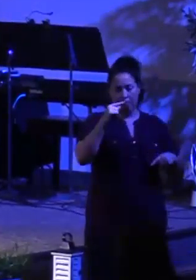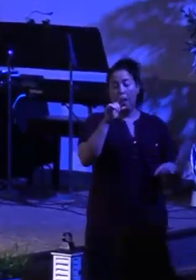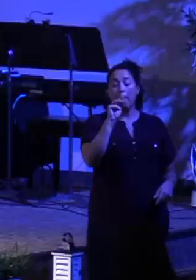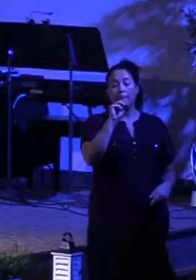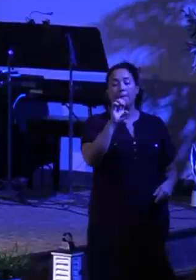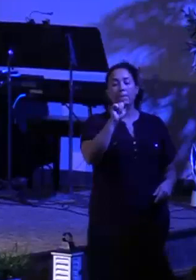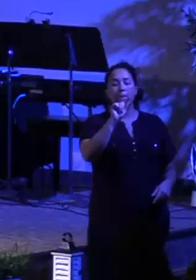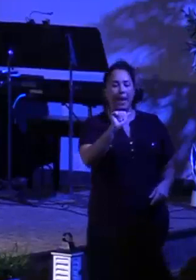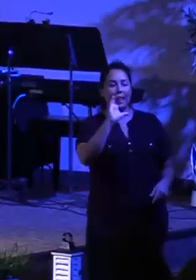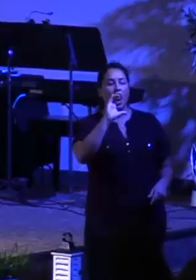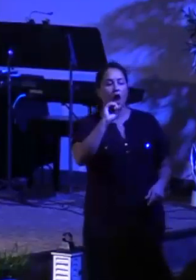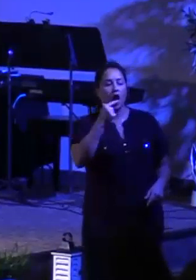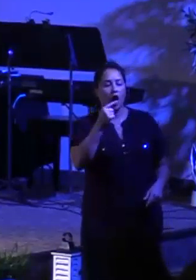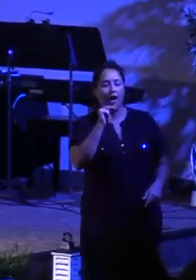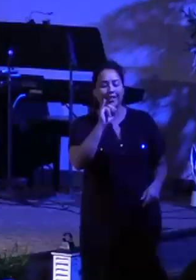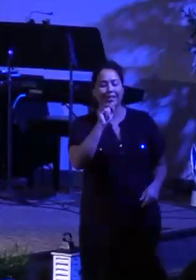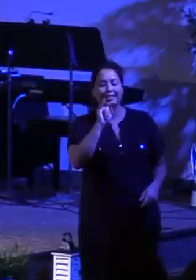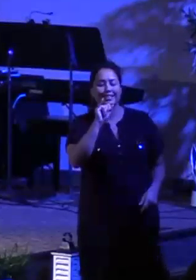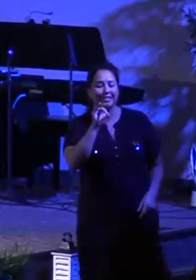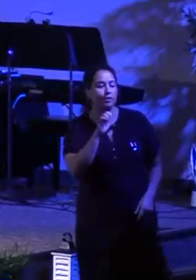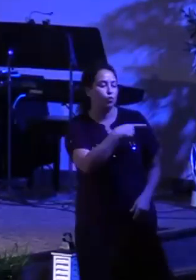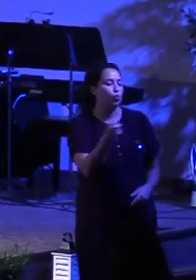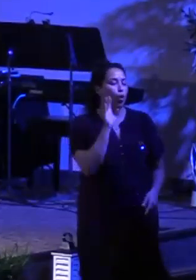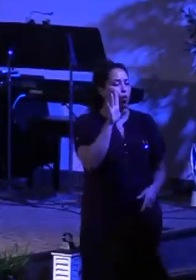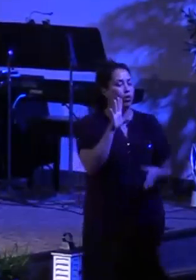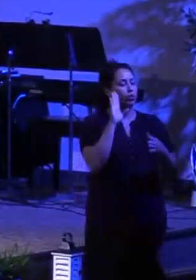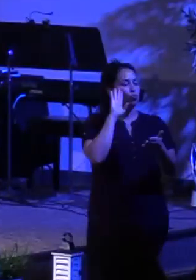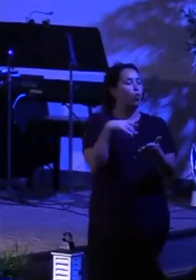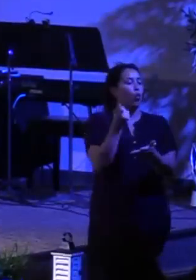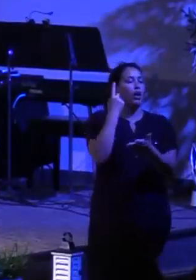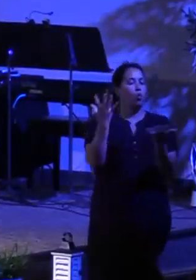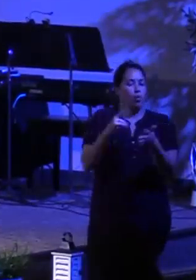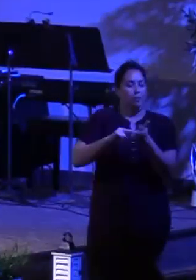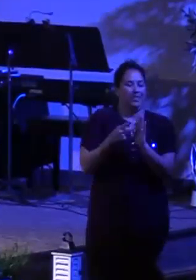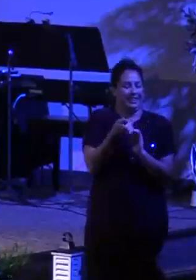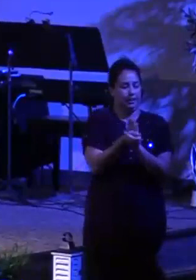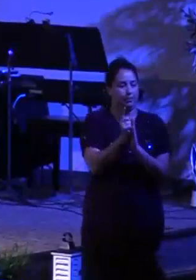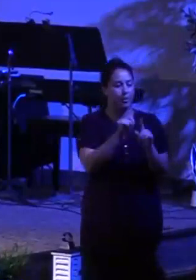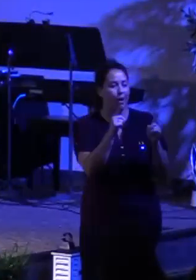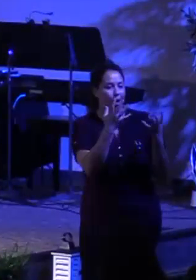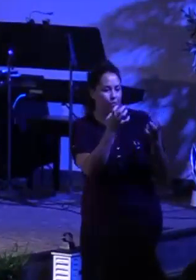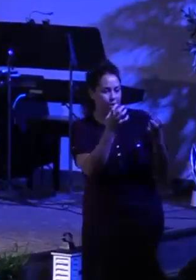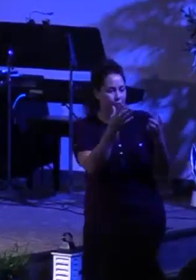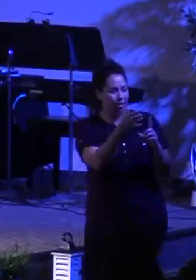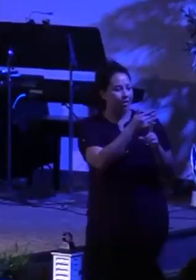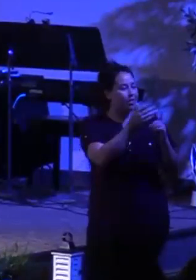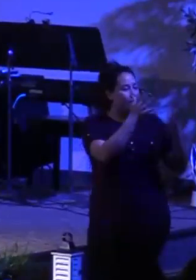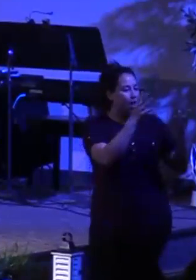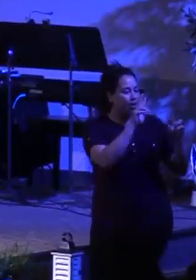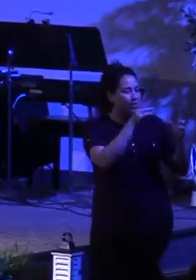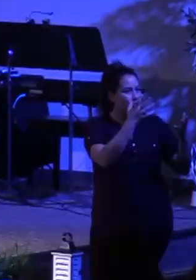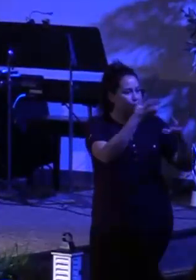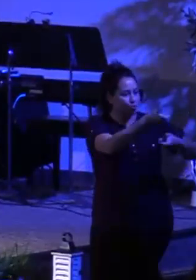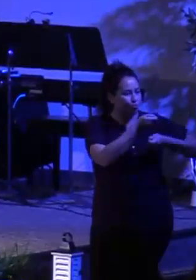you. You'll know what it is in a second, but I want to intrigue you a little bit. So the reason why we're